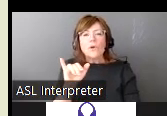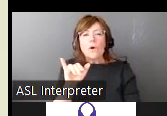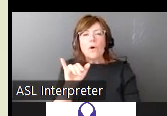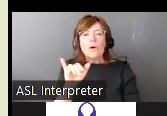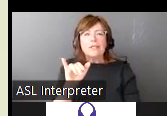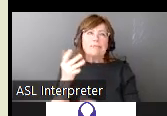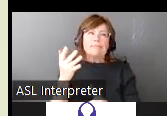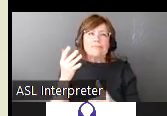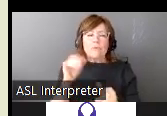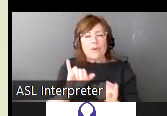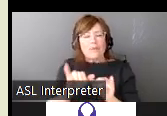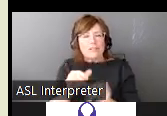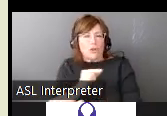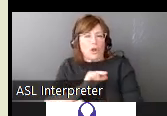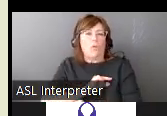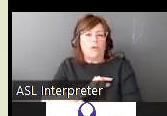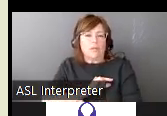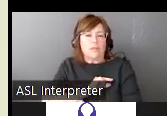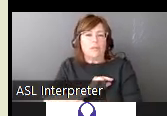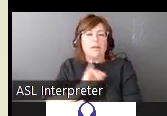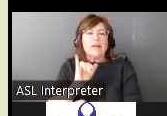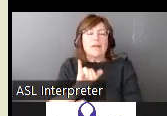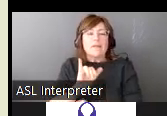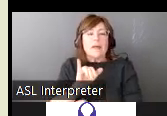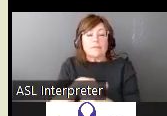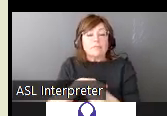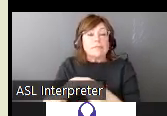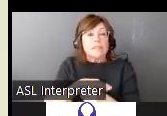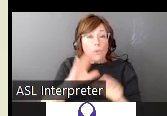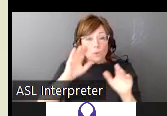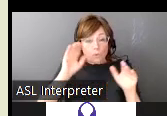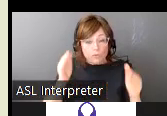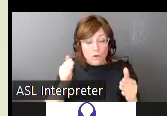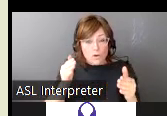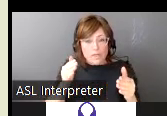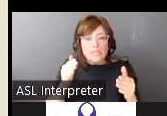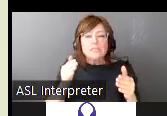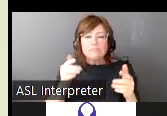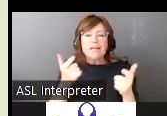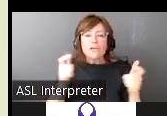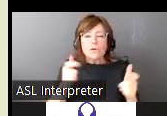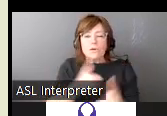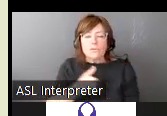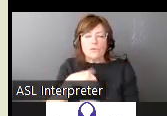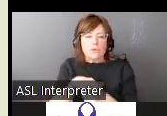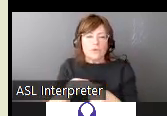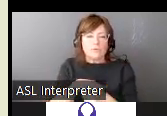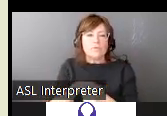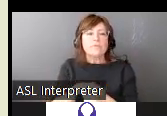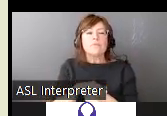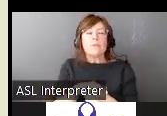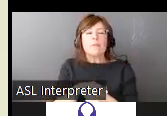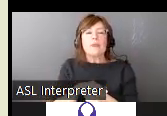And the setting is in the Greater Toronto area. We use several strategies to